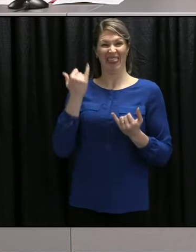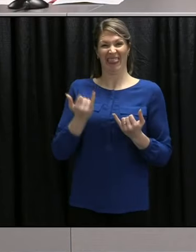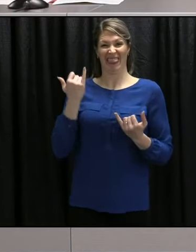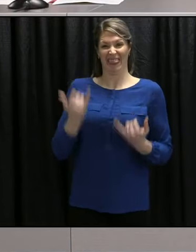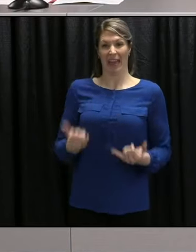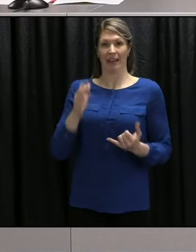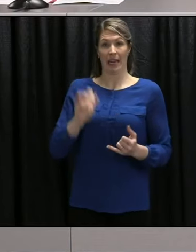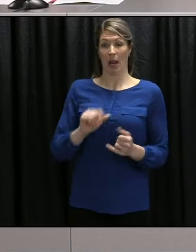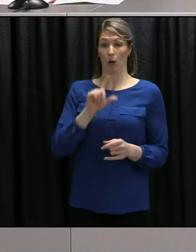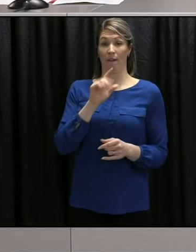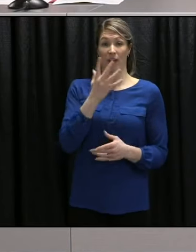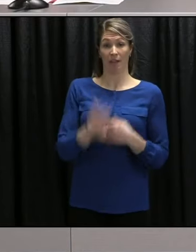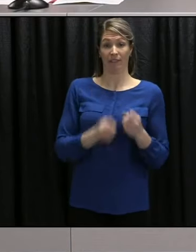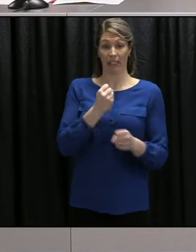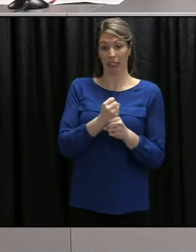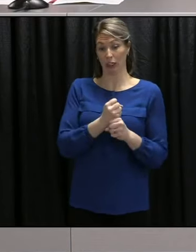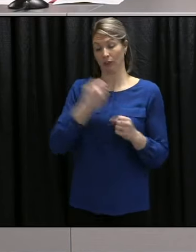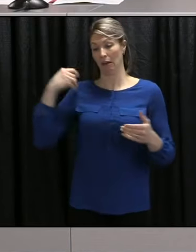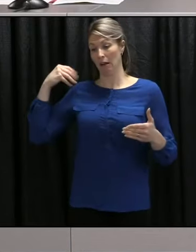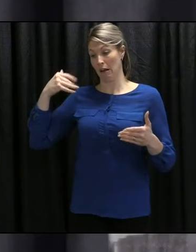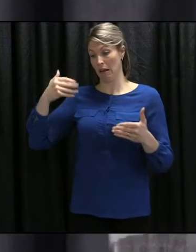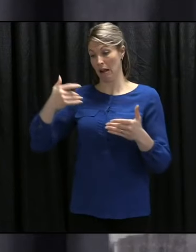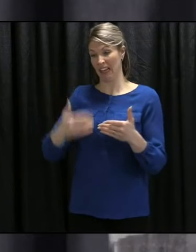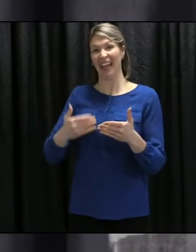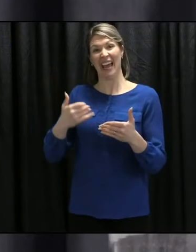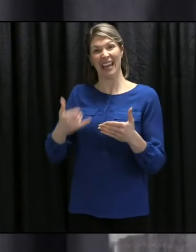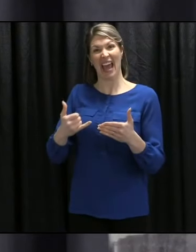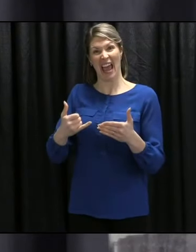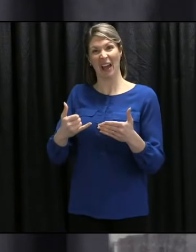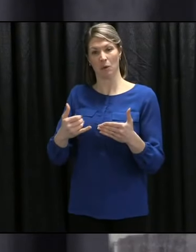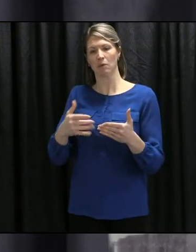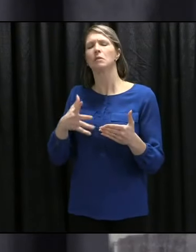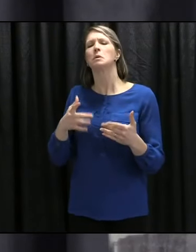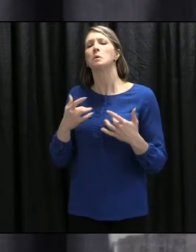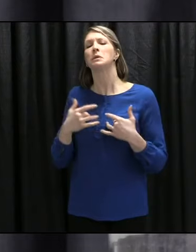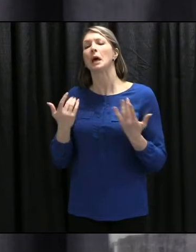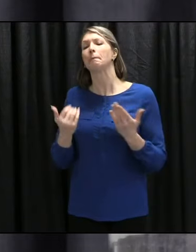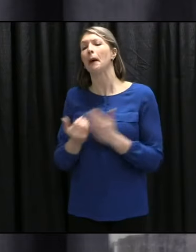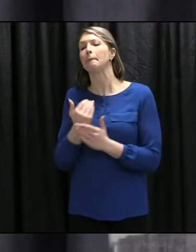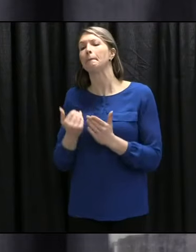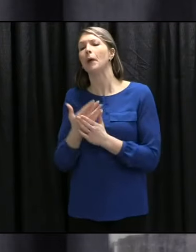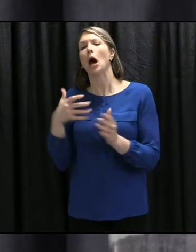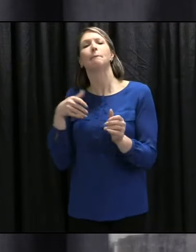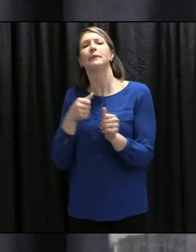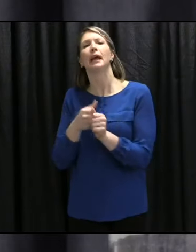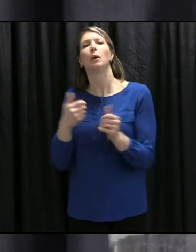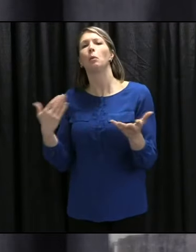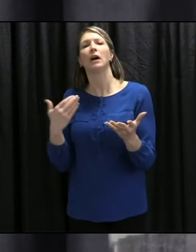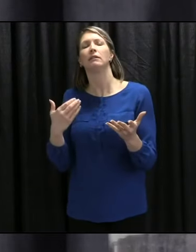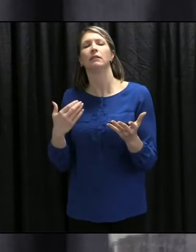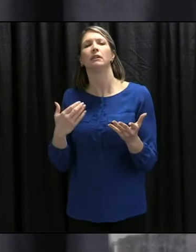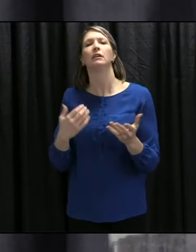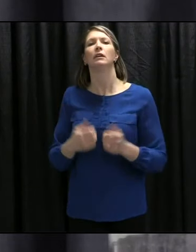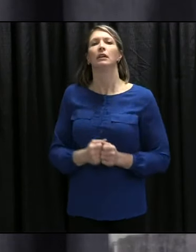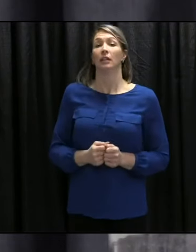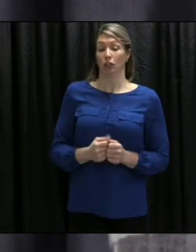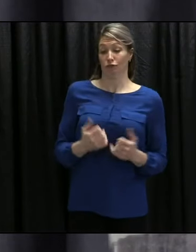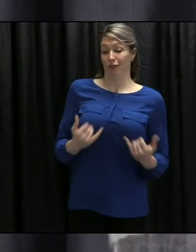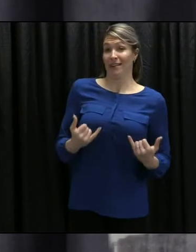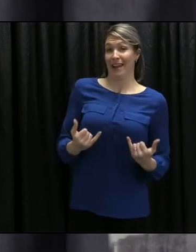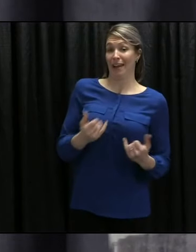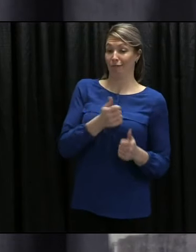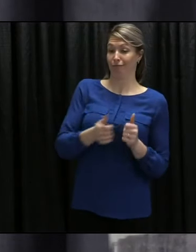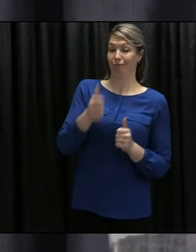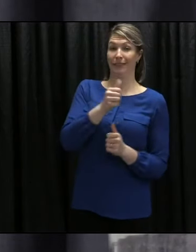the pandemic. Oh, far from it. Our shared services CEO has been front and center